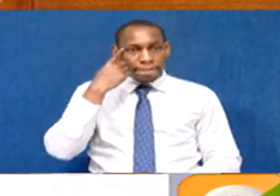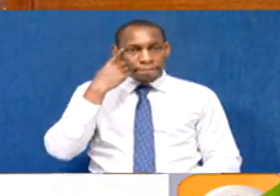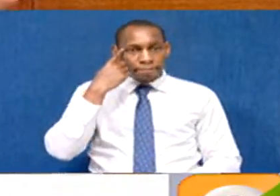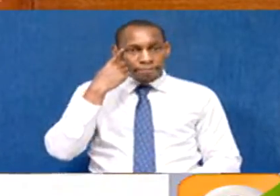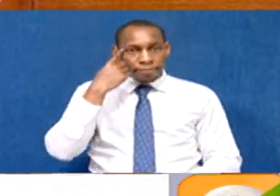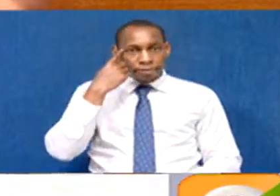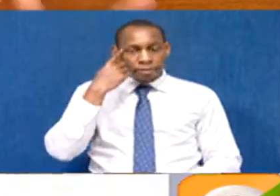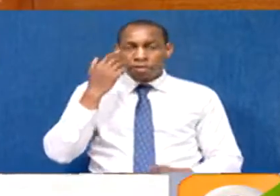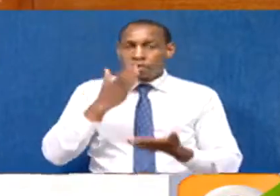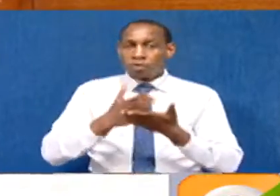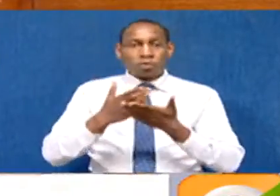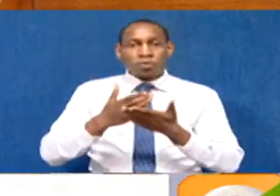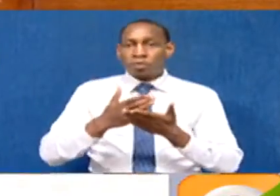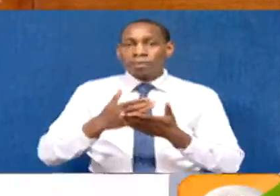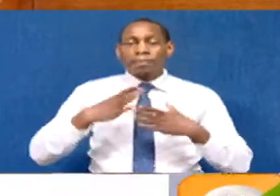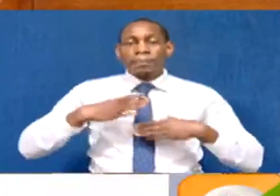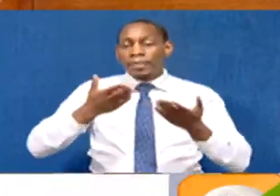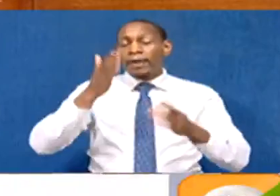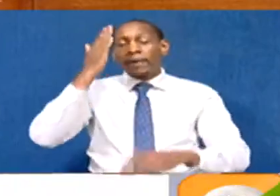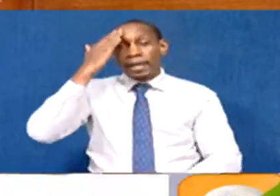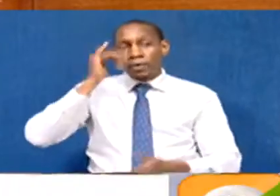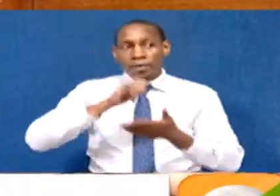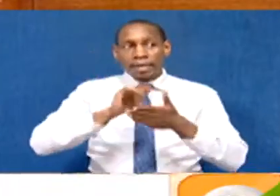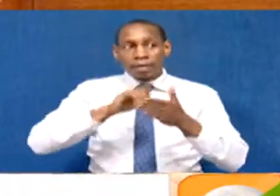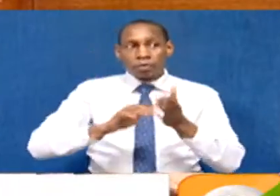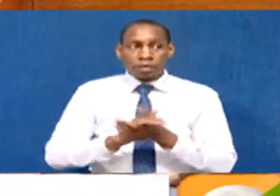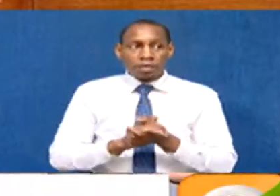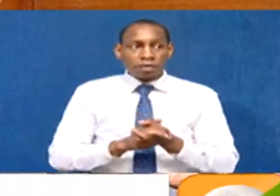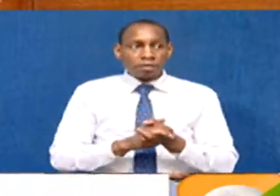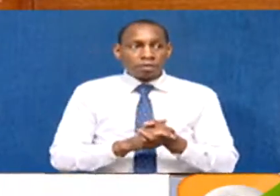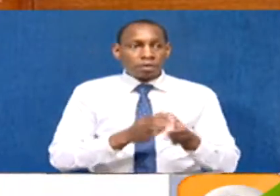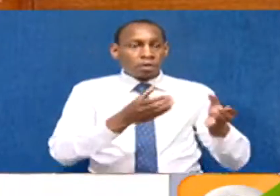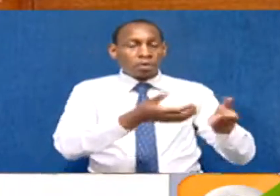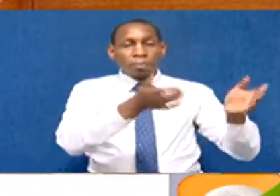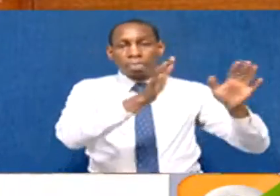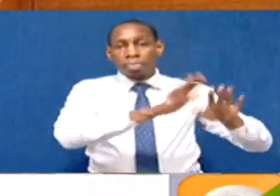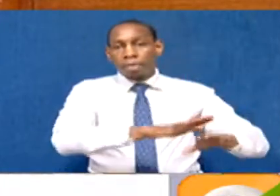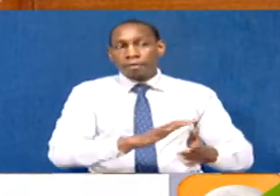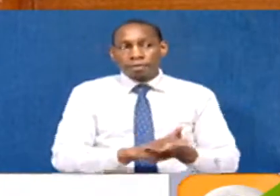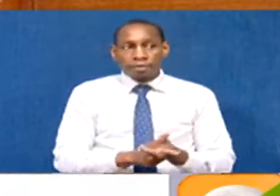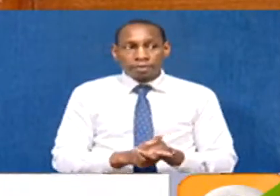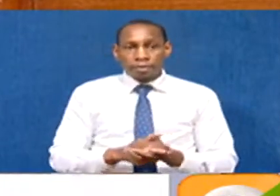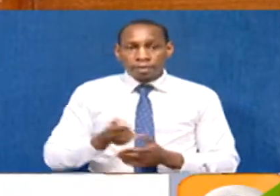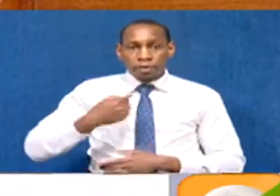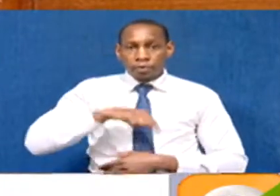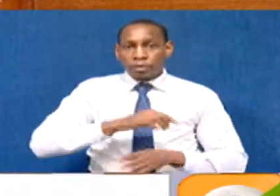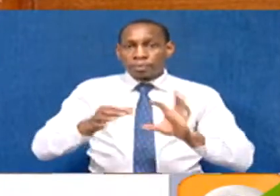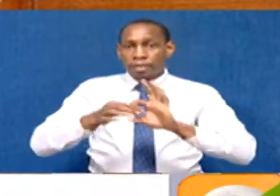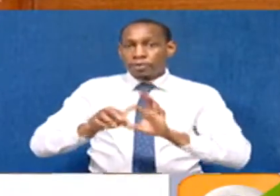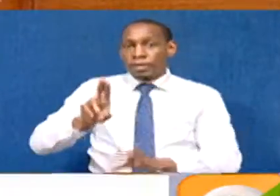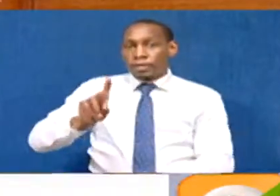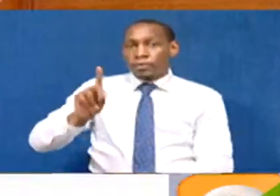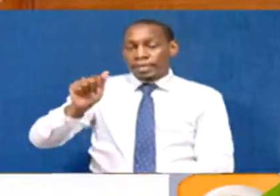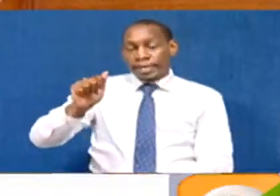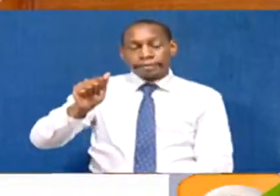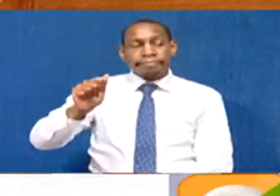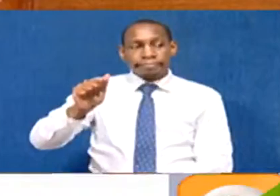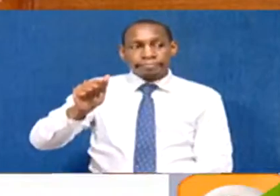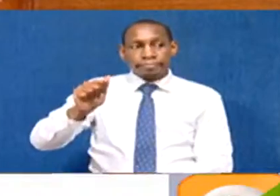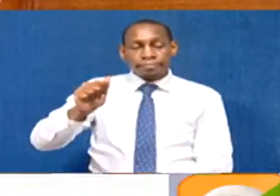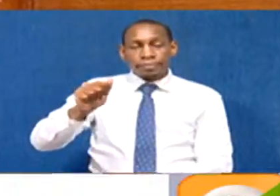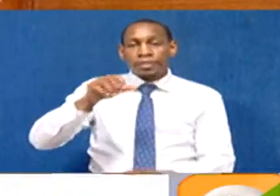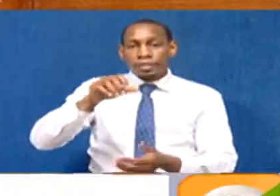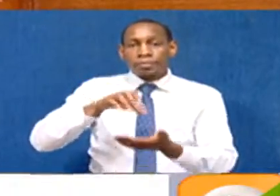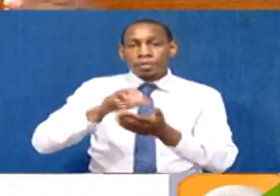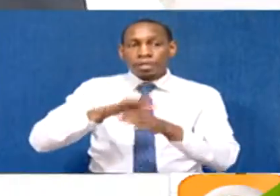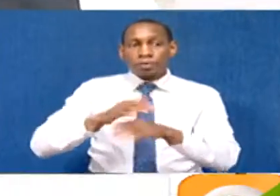it's all there in the public that the marriage is collapsed. Mm. We are in UDA, Jeff, we are okay. We are at a good